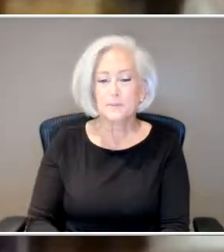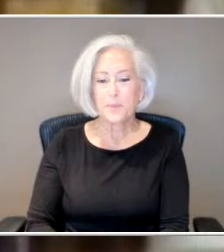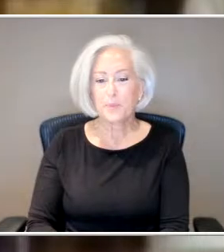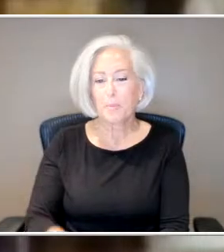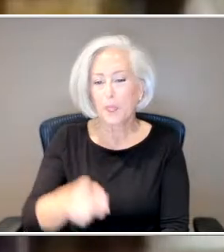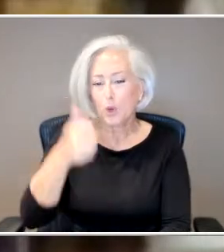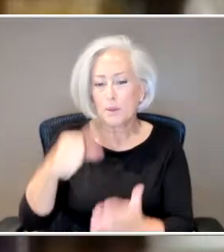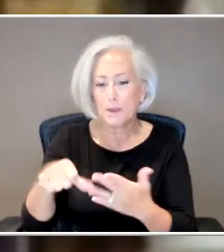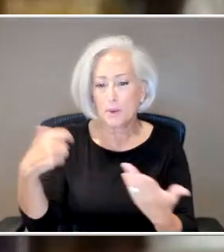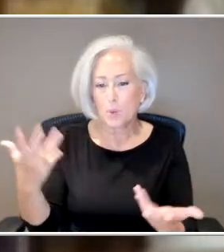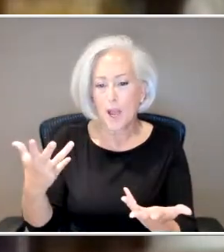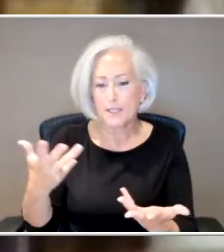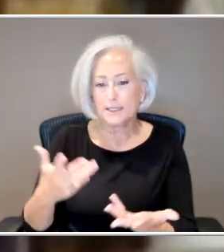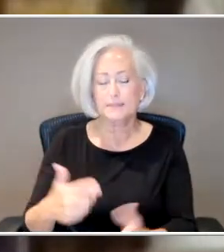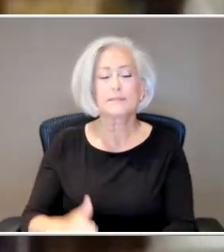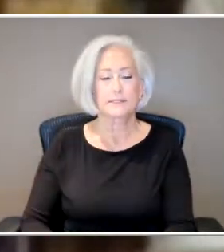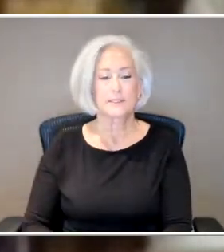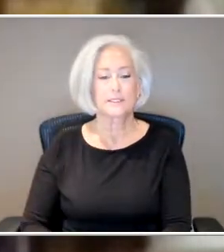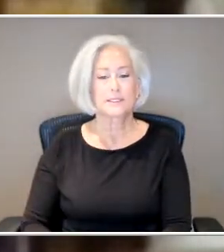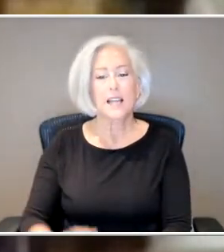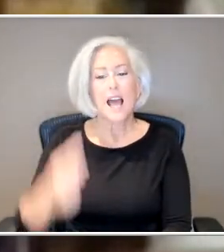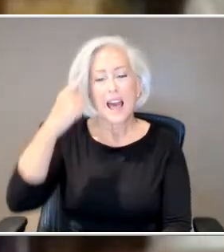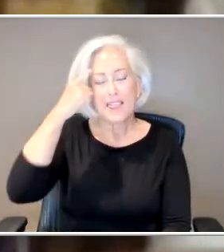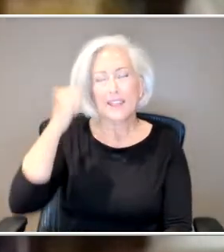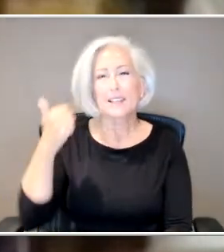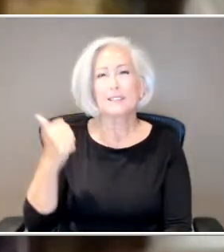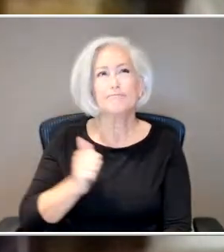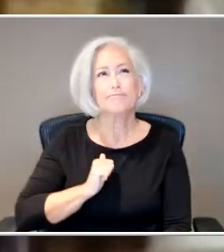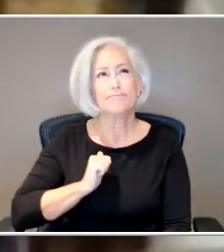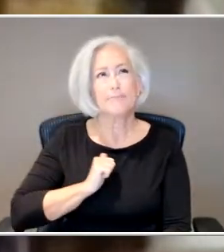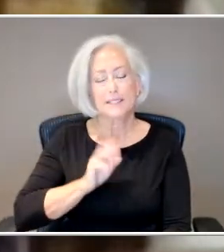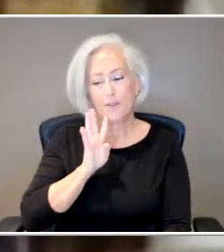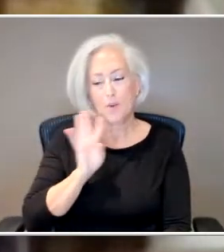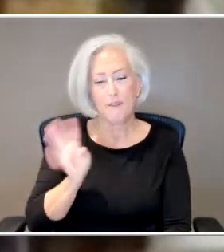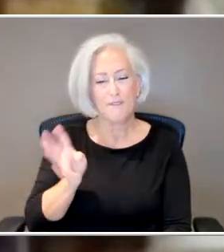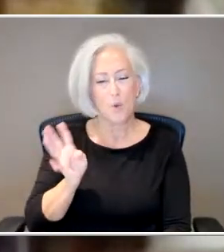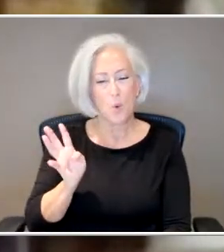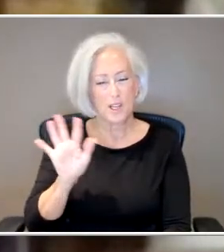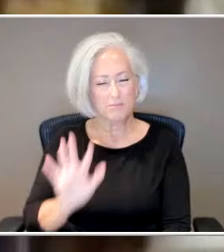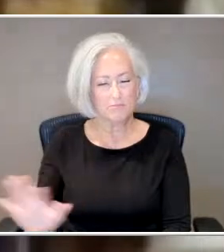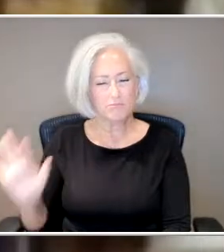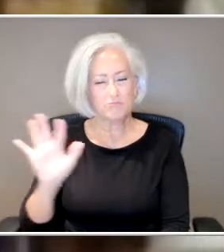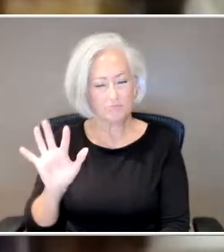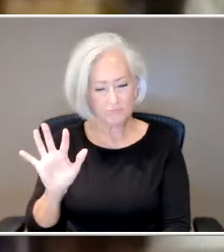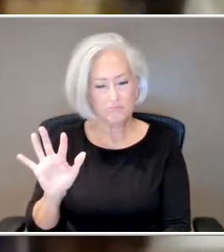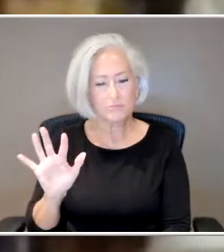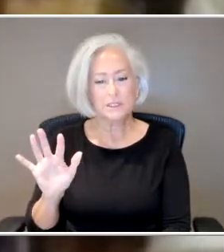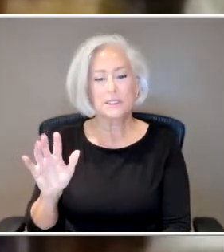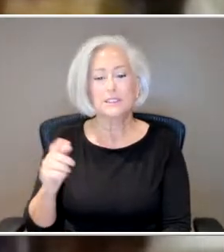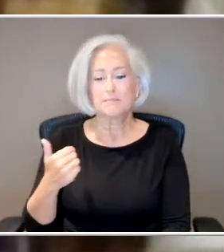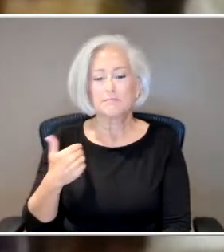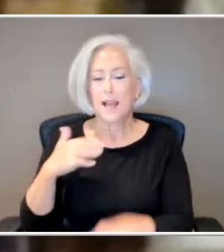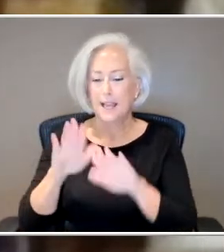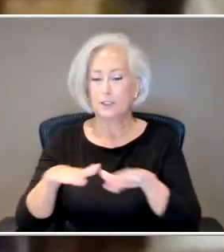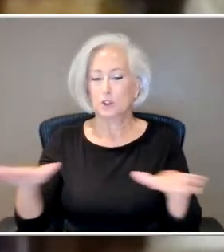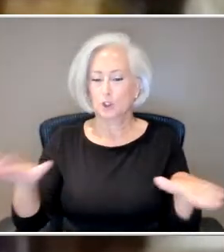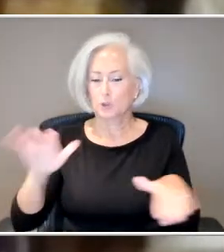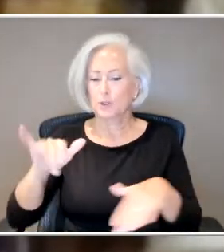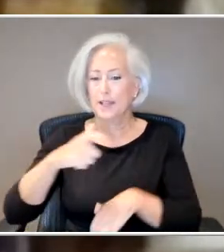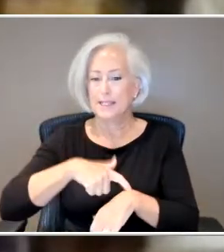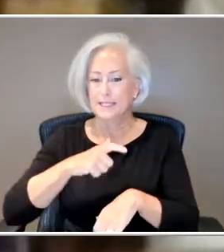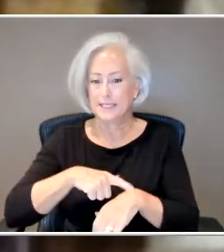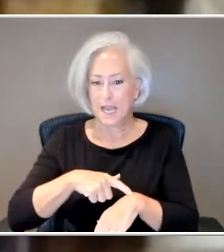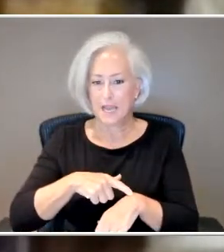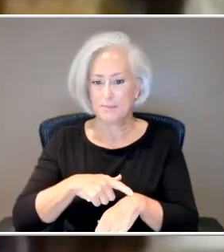Well, I remember I think I was in my early 40s around that time, and I had little children. And when they